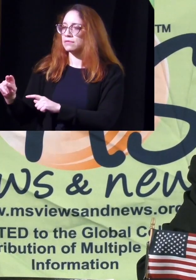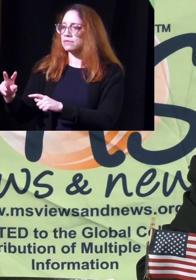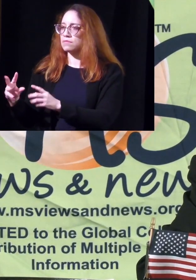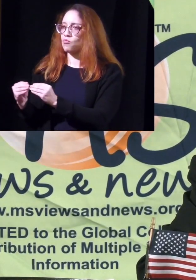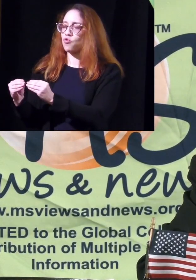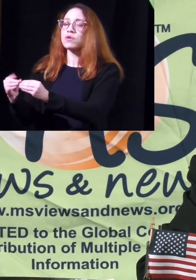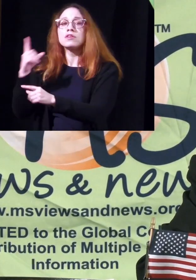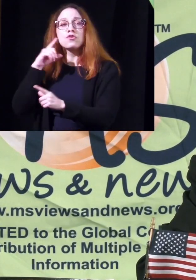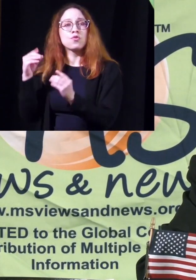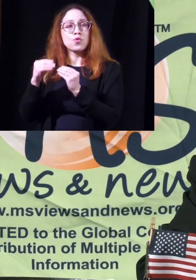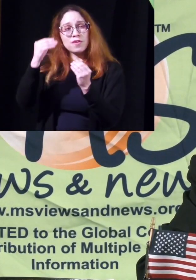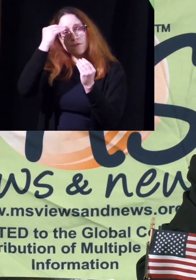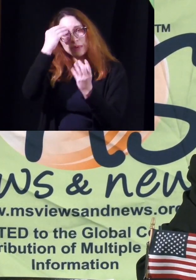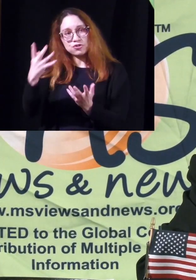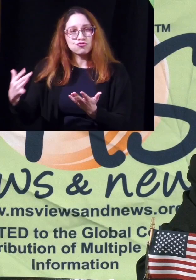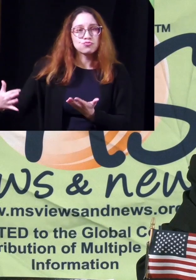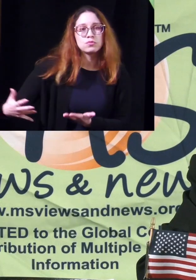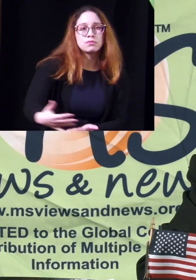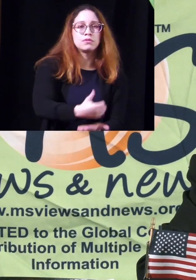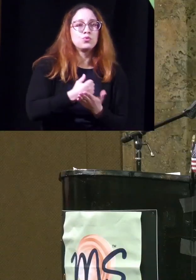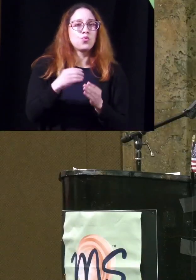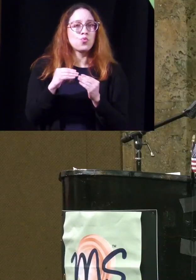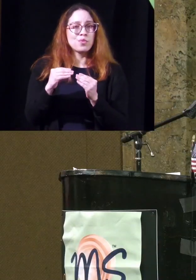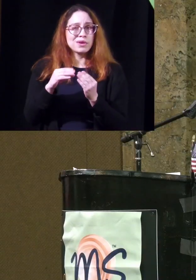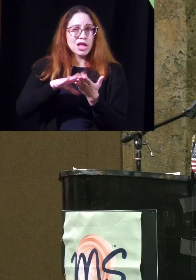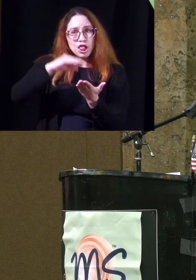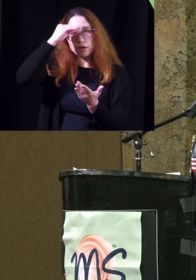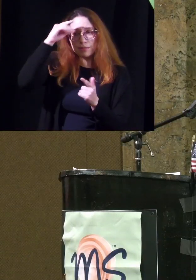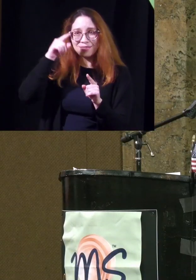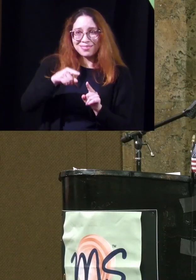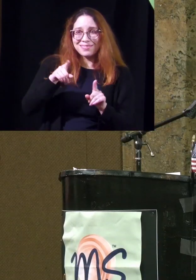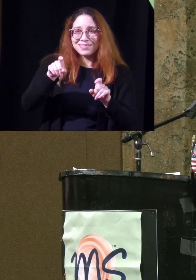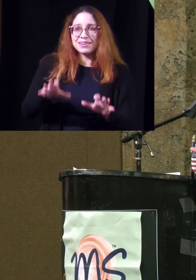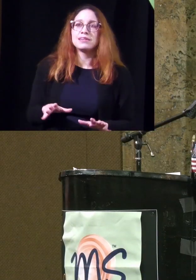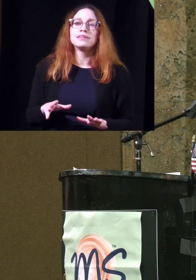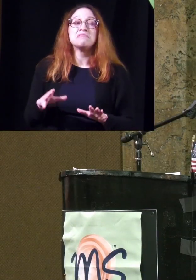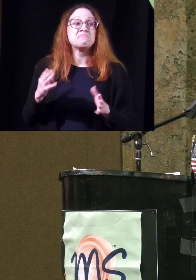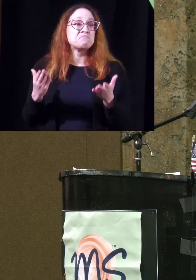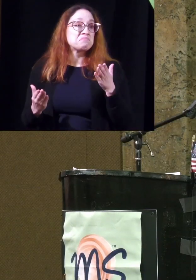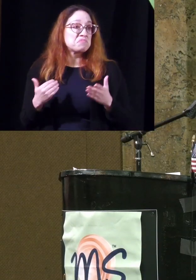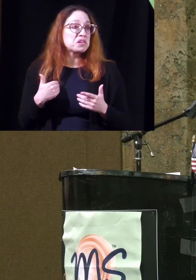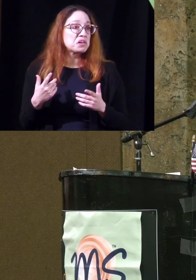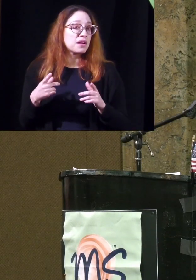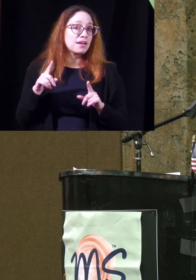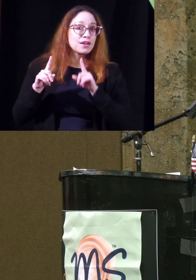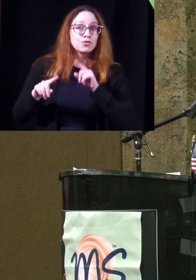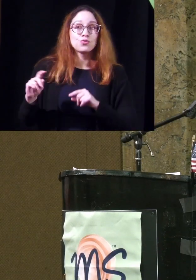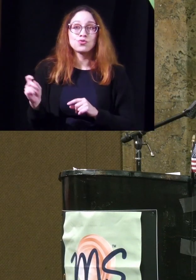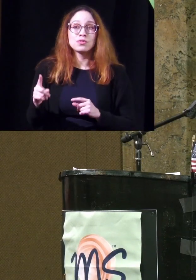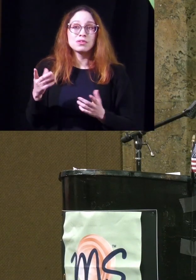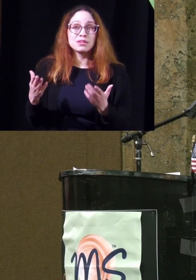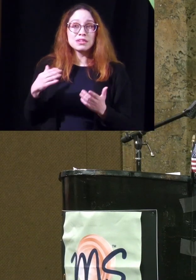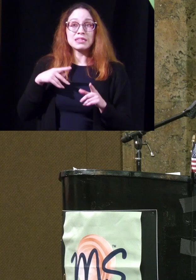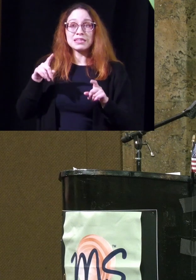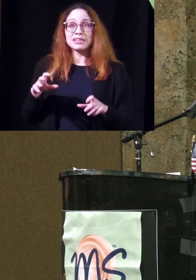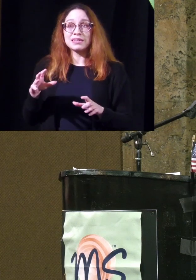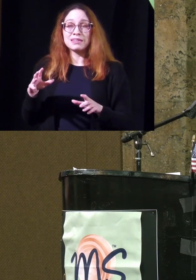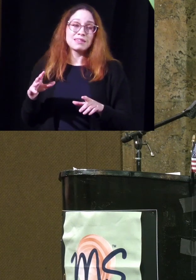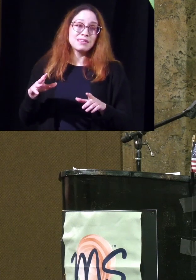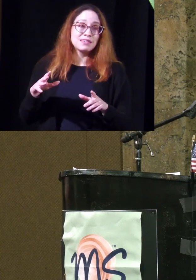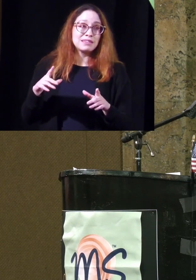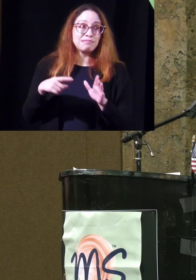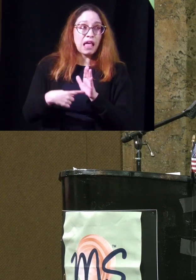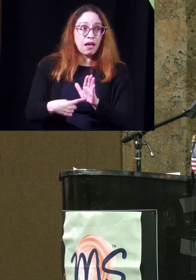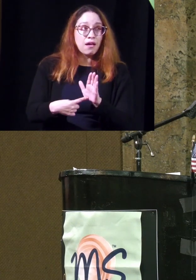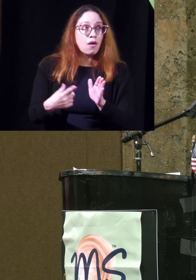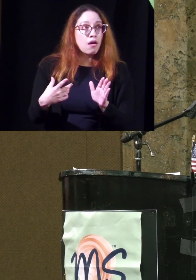the more information that we can gather, the more we can learn about the test, and then maybe the answer to your question will be yes. If the test is a test that tells